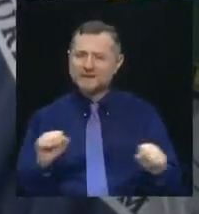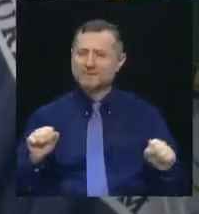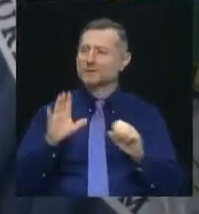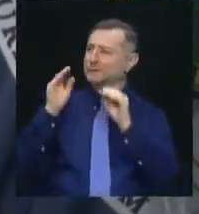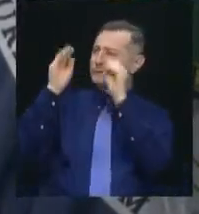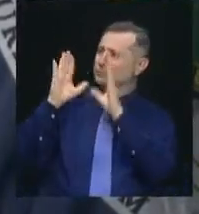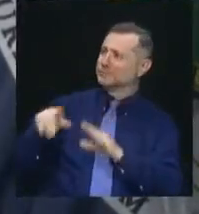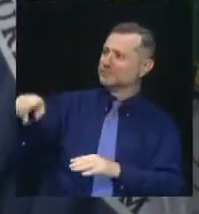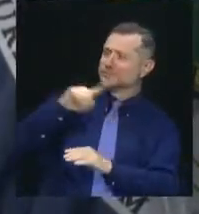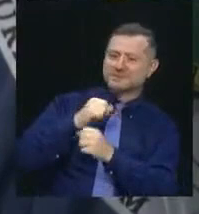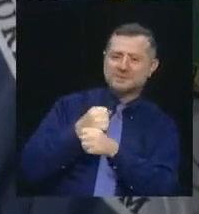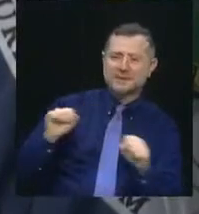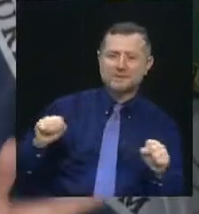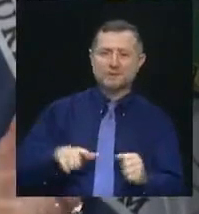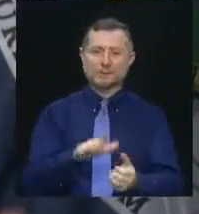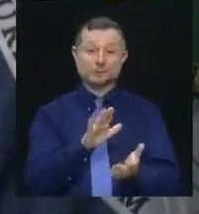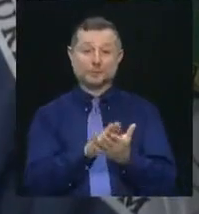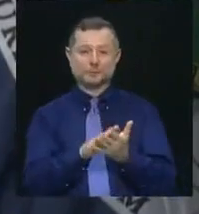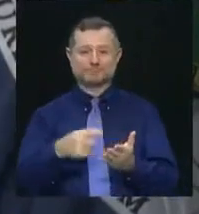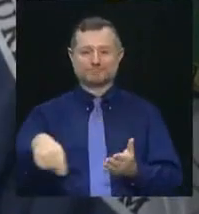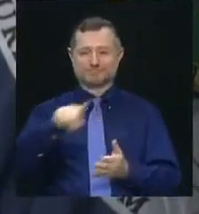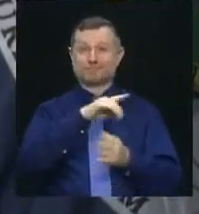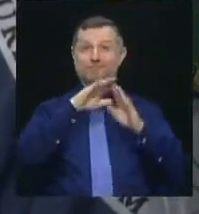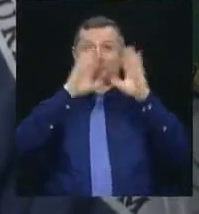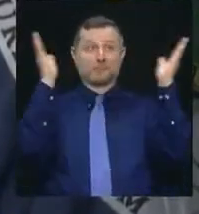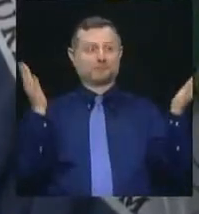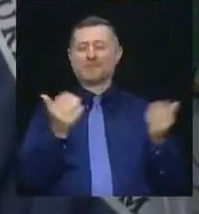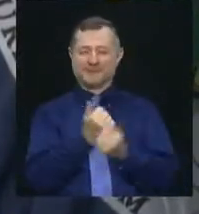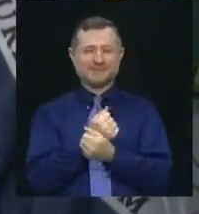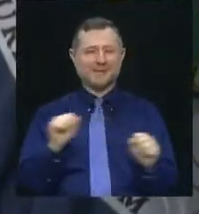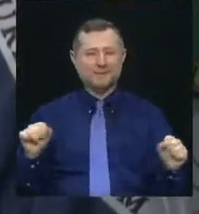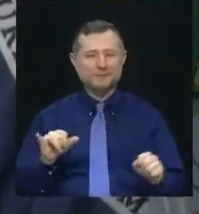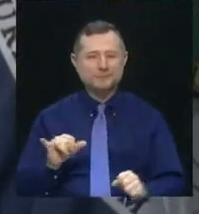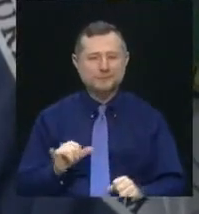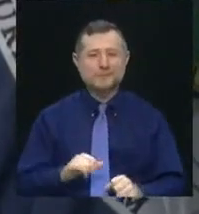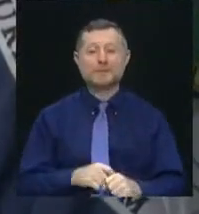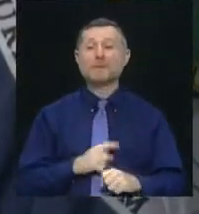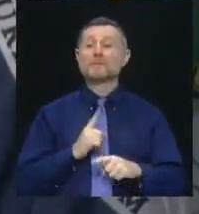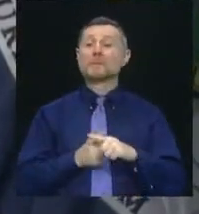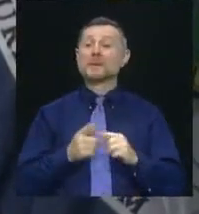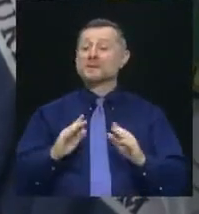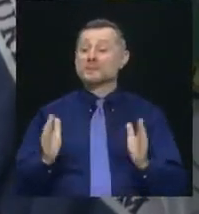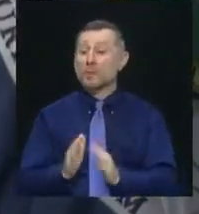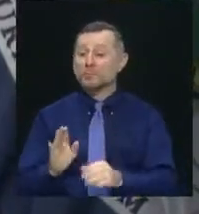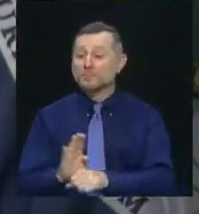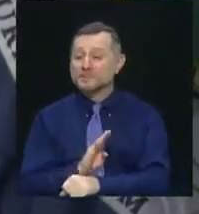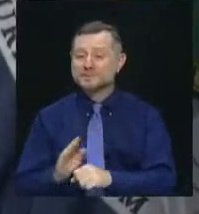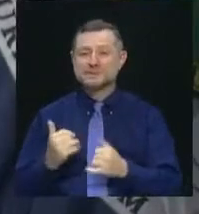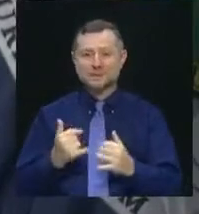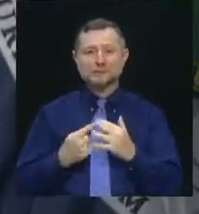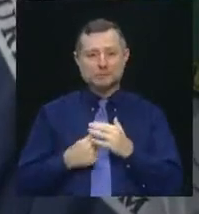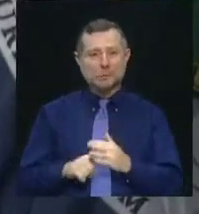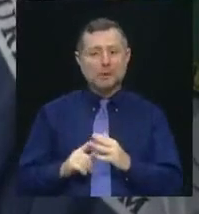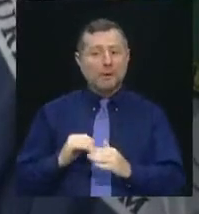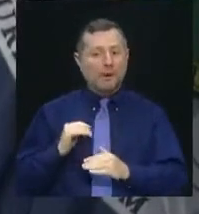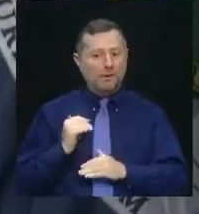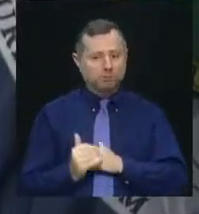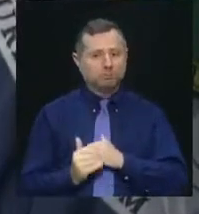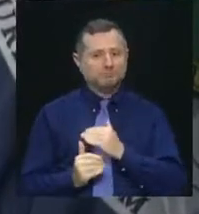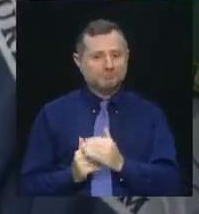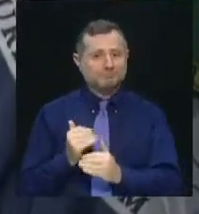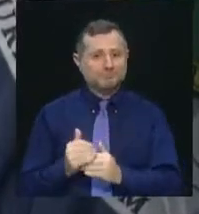safe. Small businesses are just starting to bounce back into an uncertain world. We need to reassure